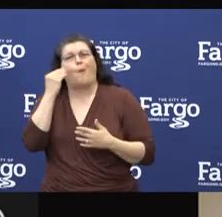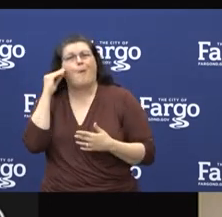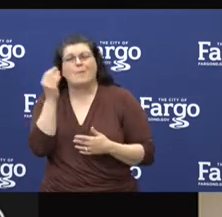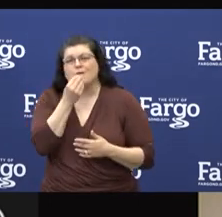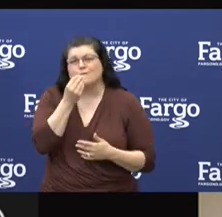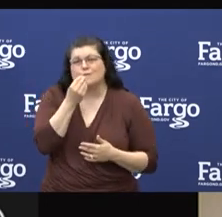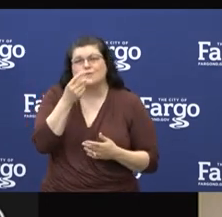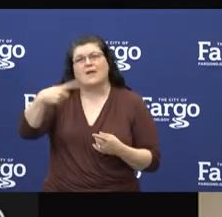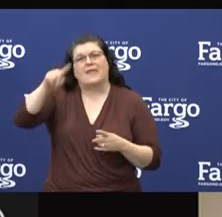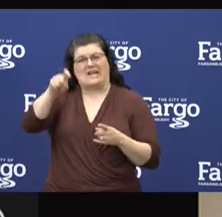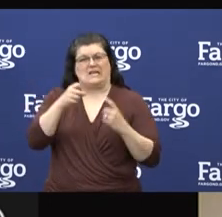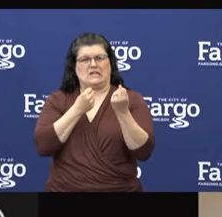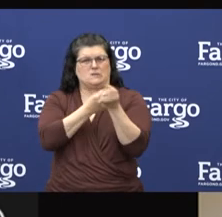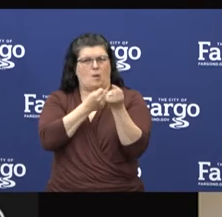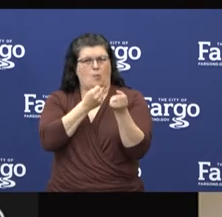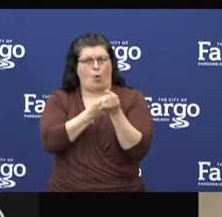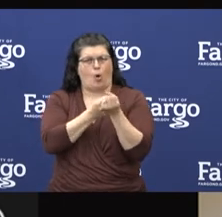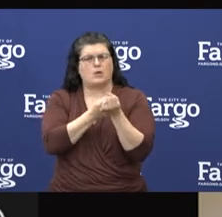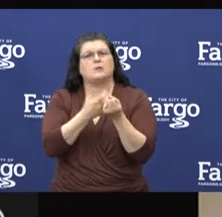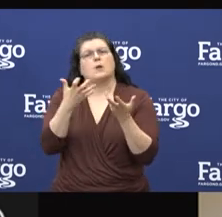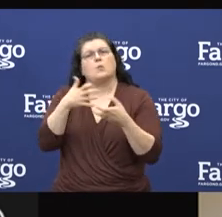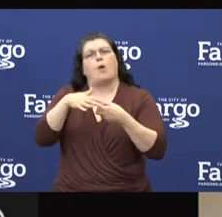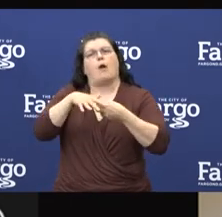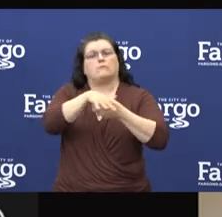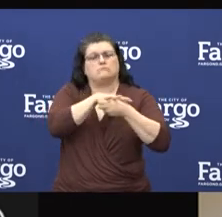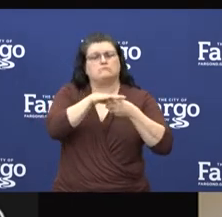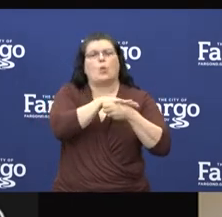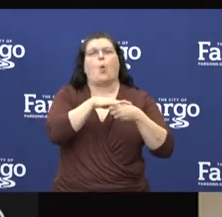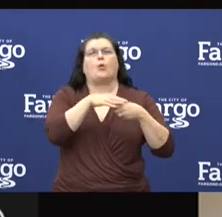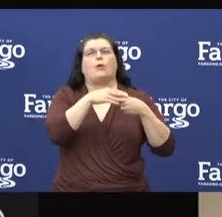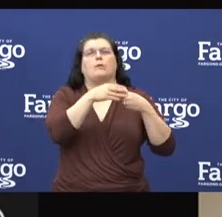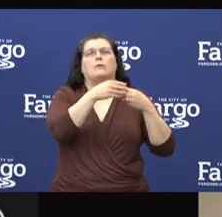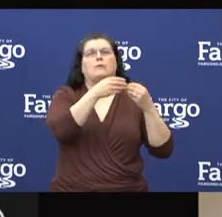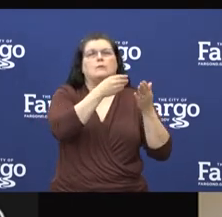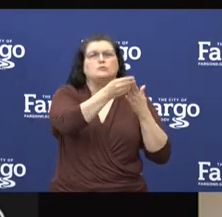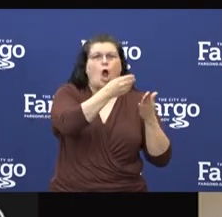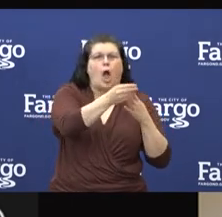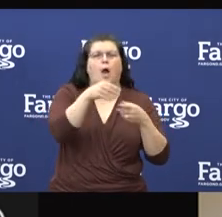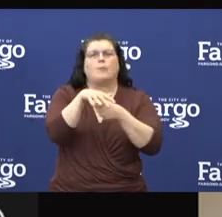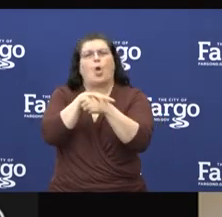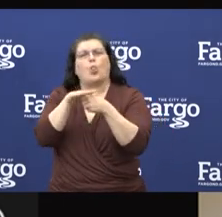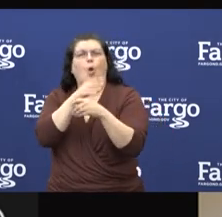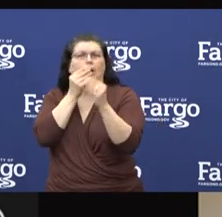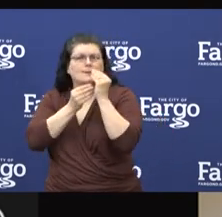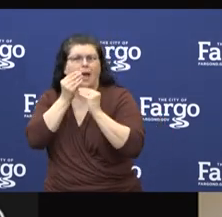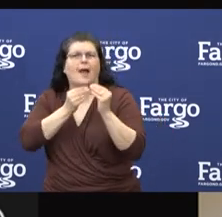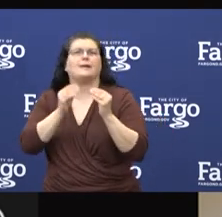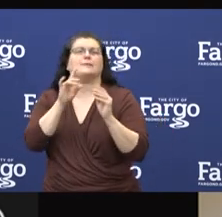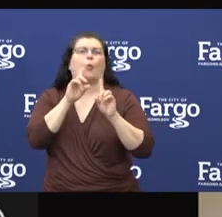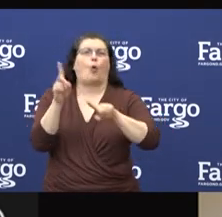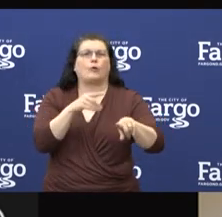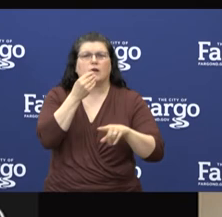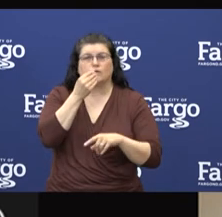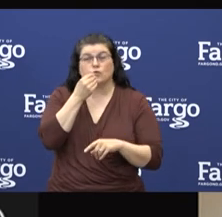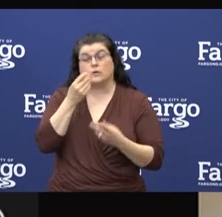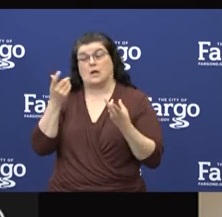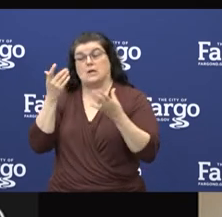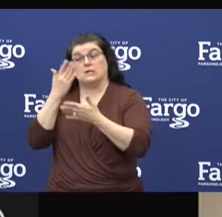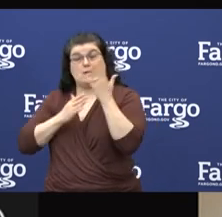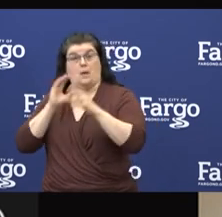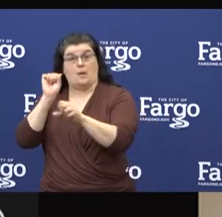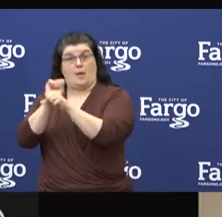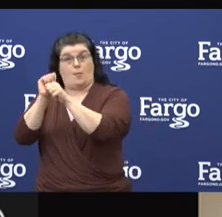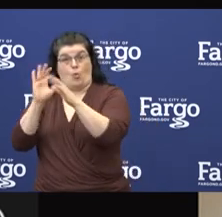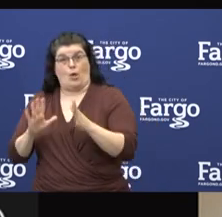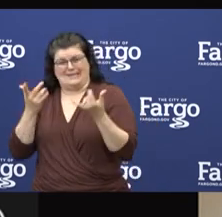always, dine local, shop local. Employees should continue to work from home